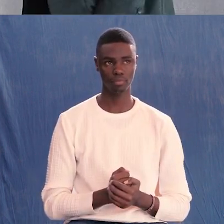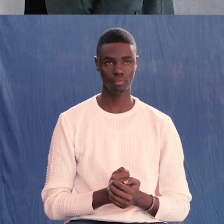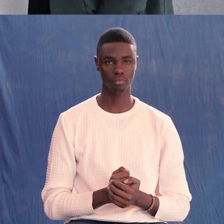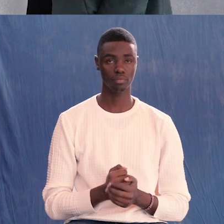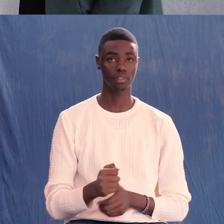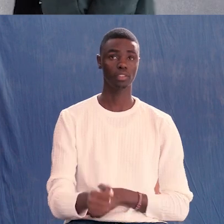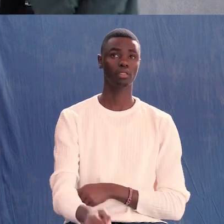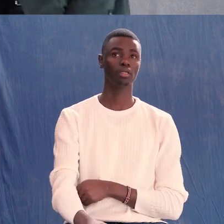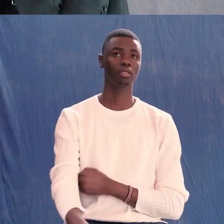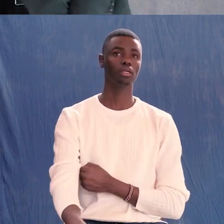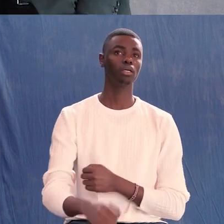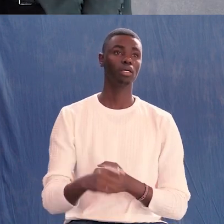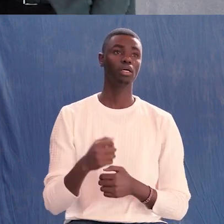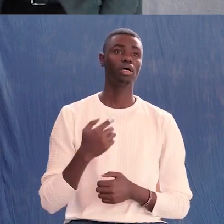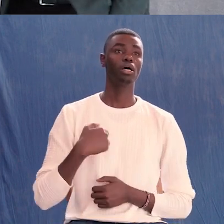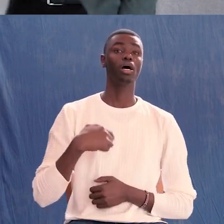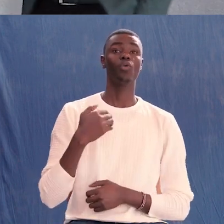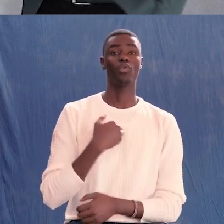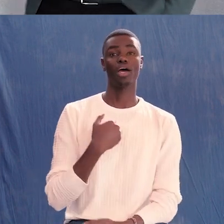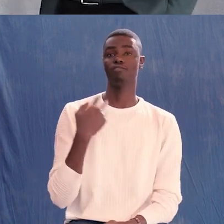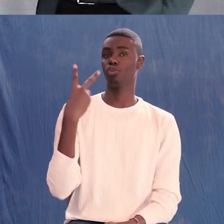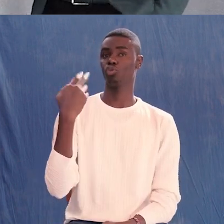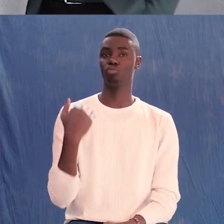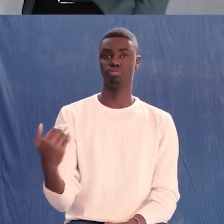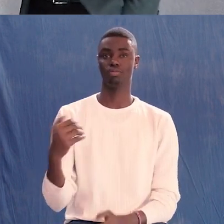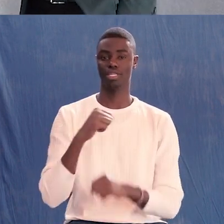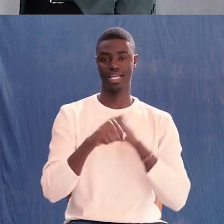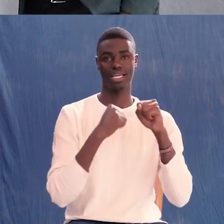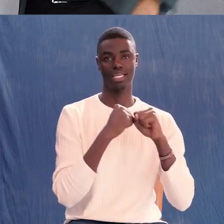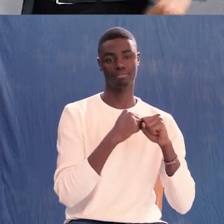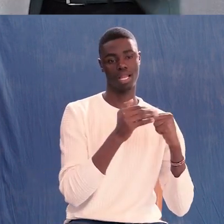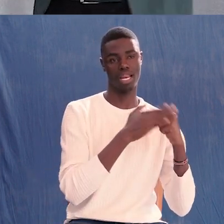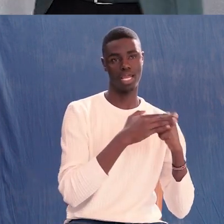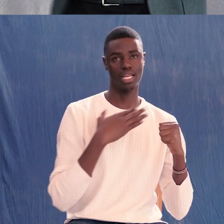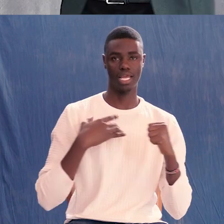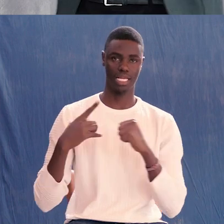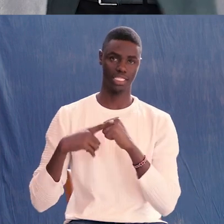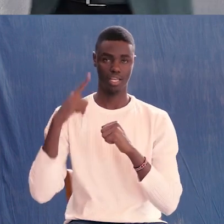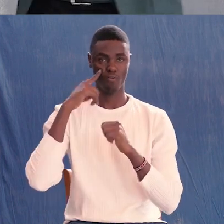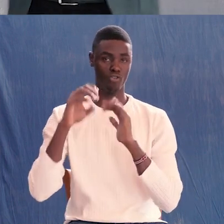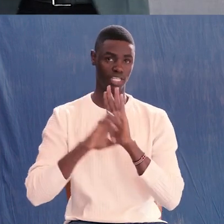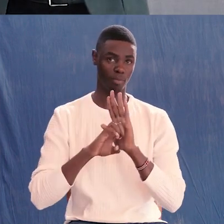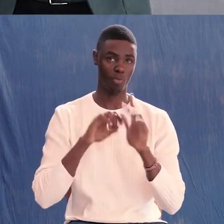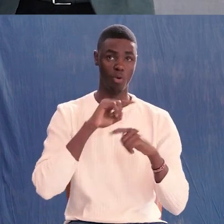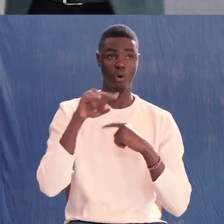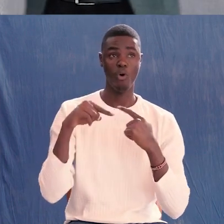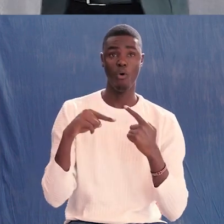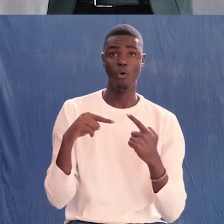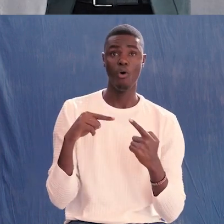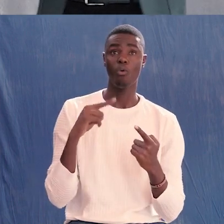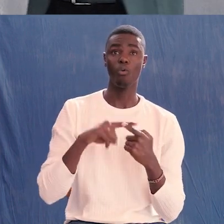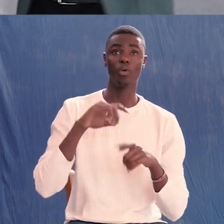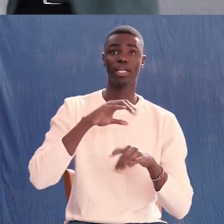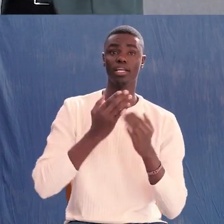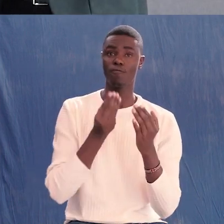So, we've got two kids aged nine and six. For example, when they get food